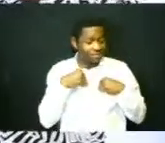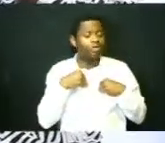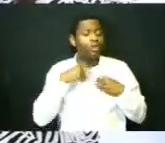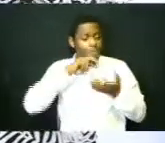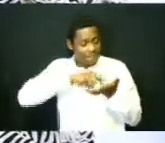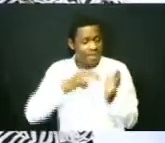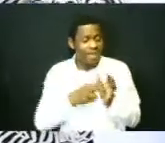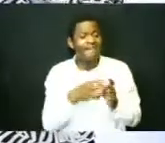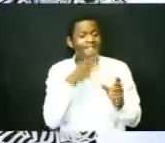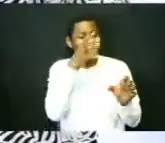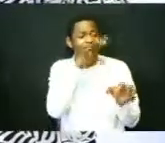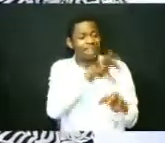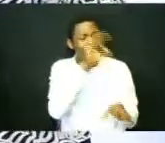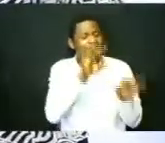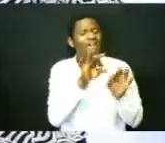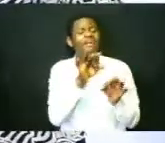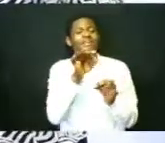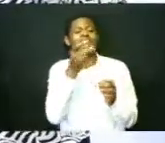the Lord.